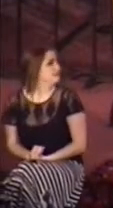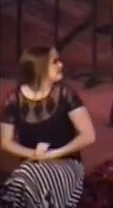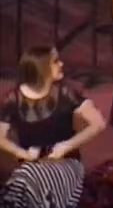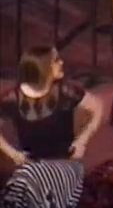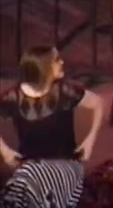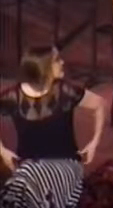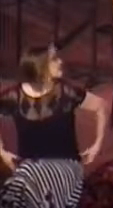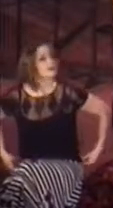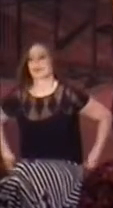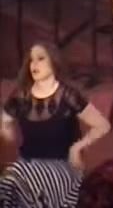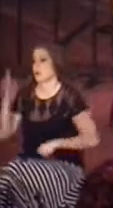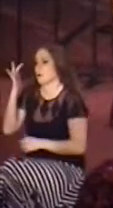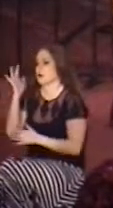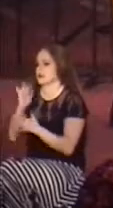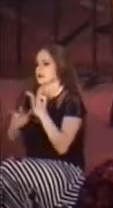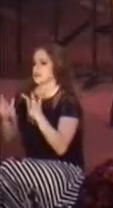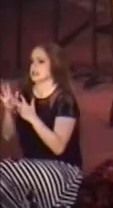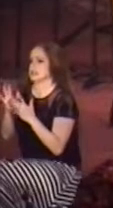Why did Jesus come?